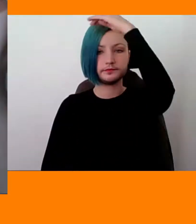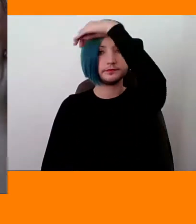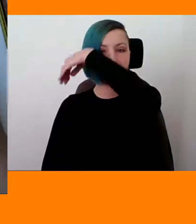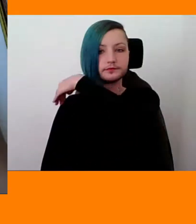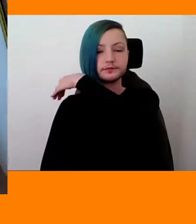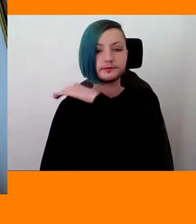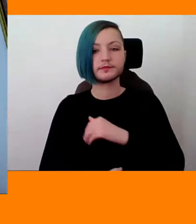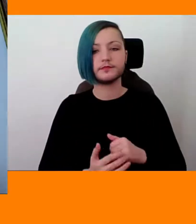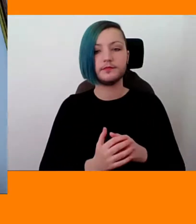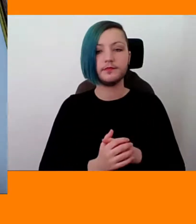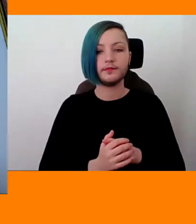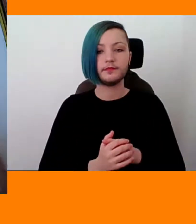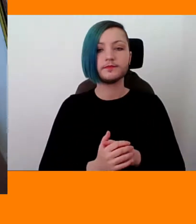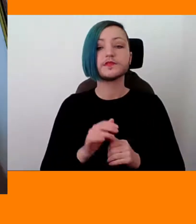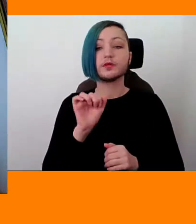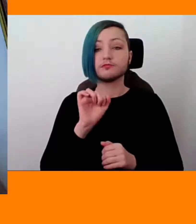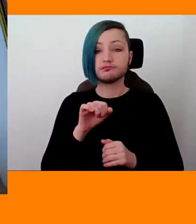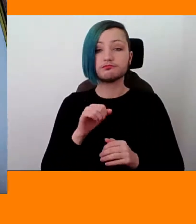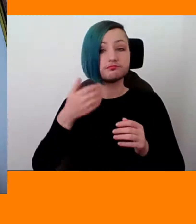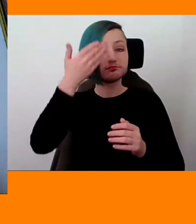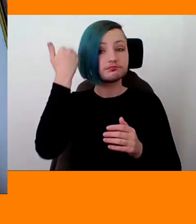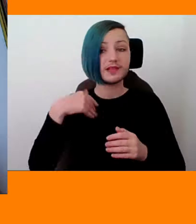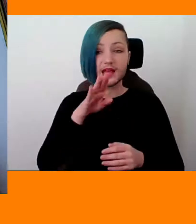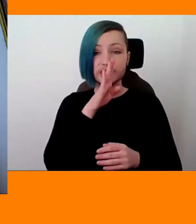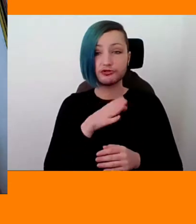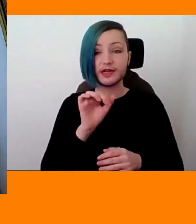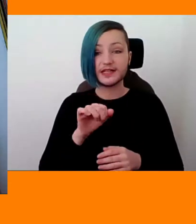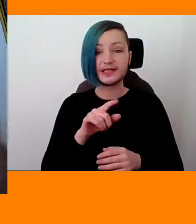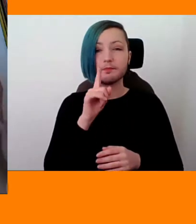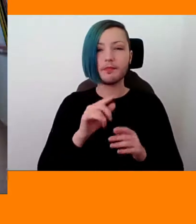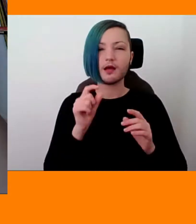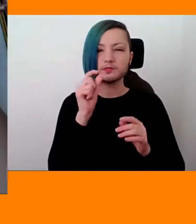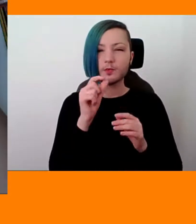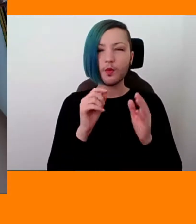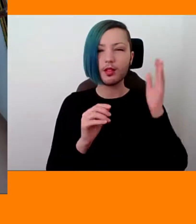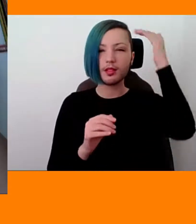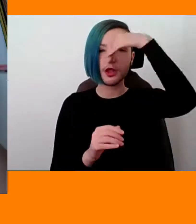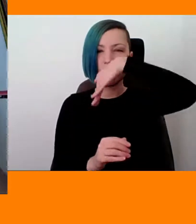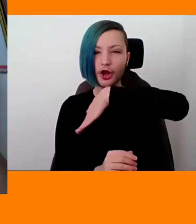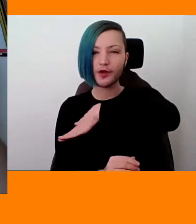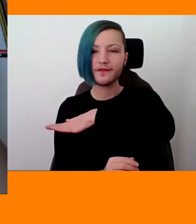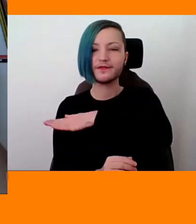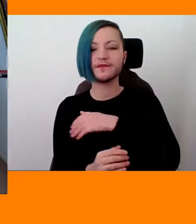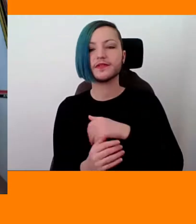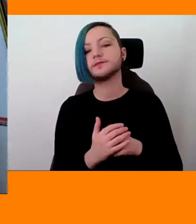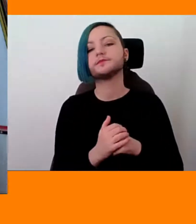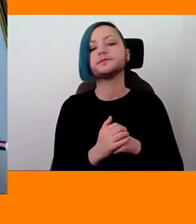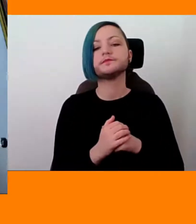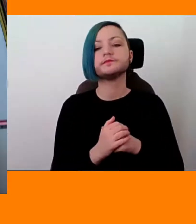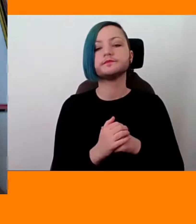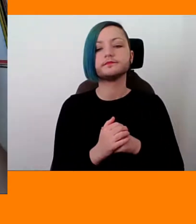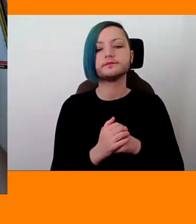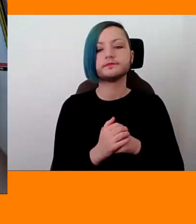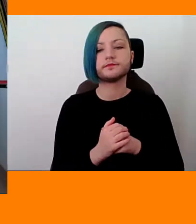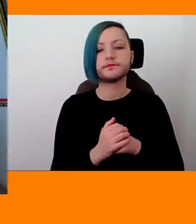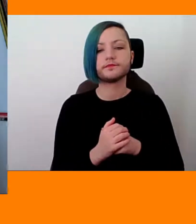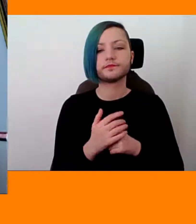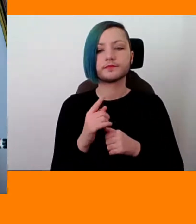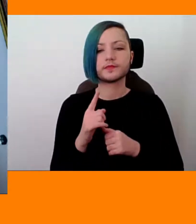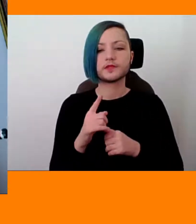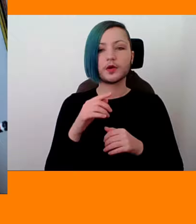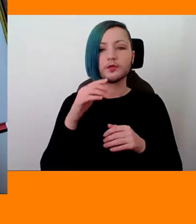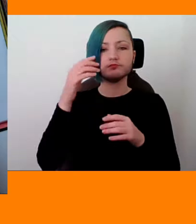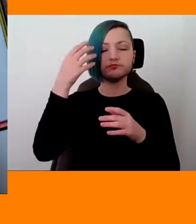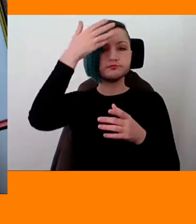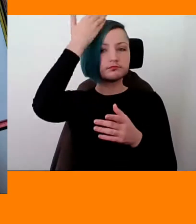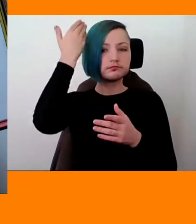And even though your hair is straight, you can see I've got a little bit of a curve here. So what you need to do is section it